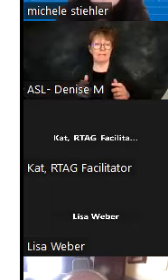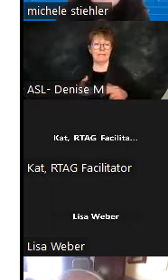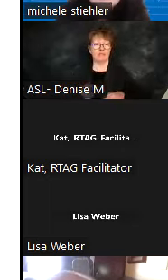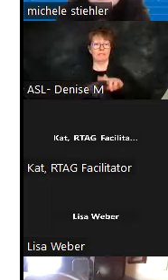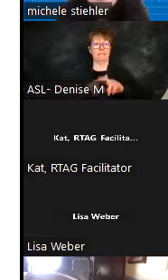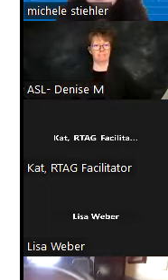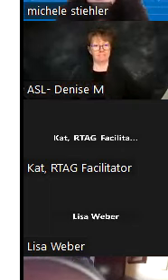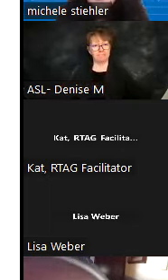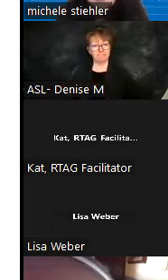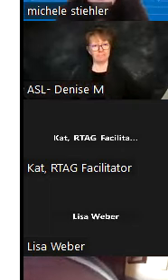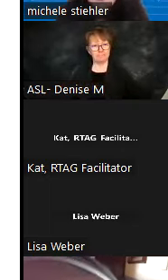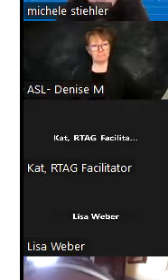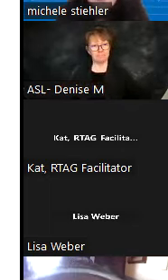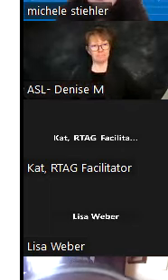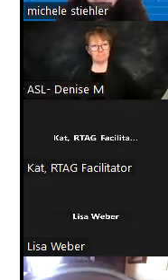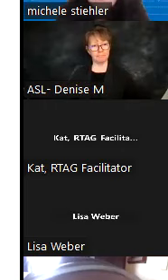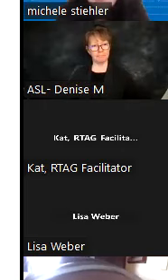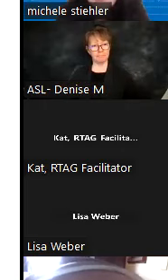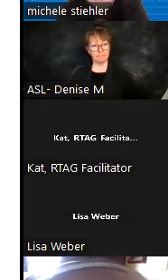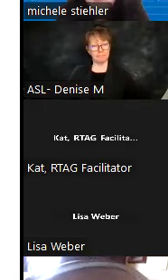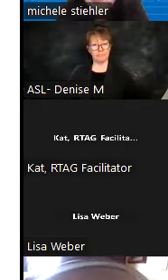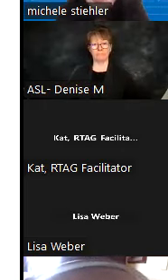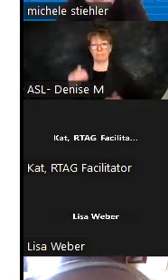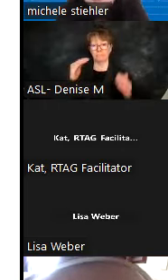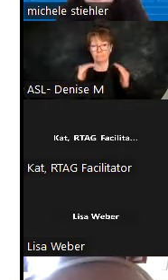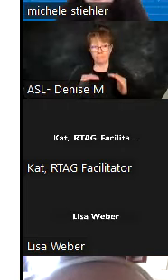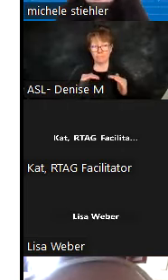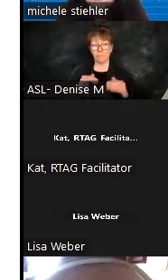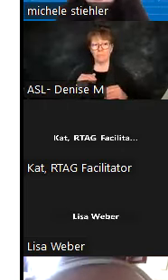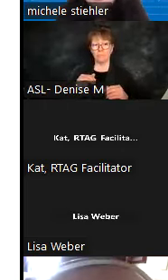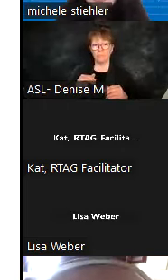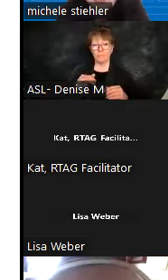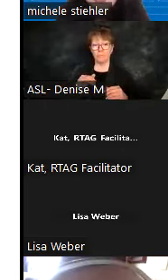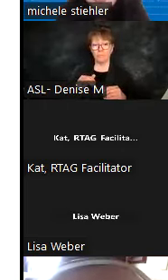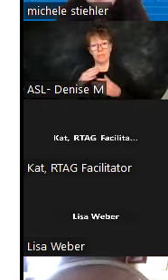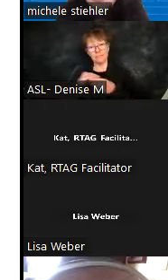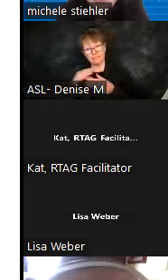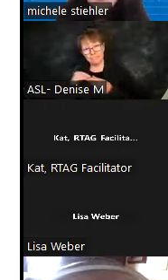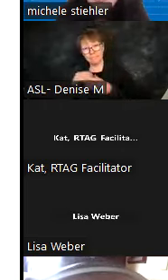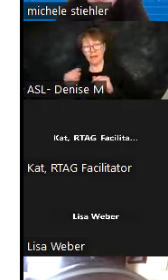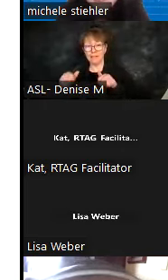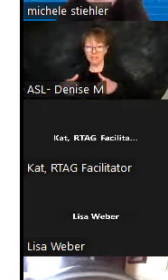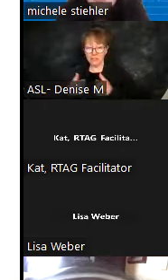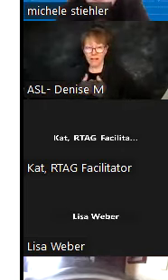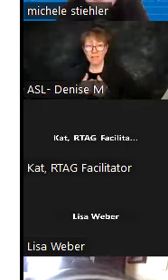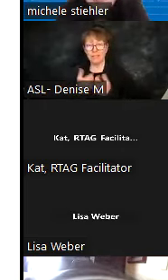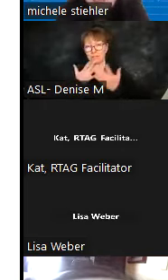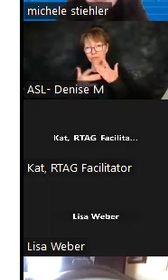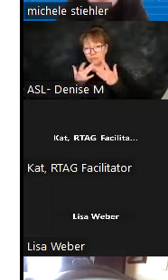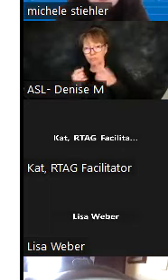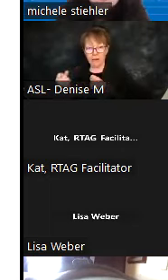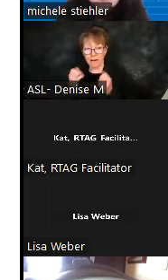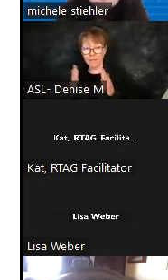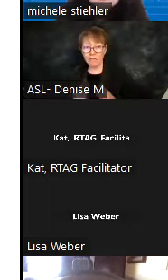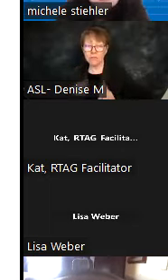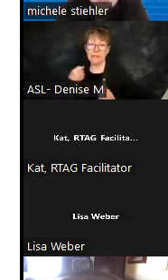I also wanted to speak to RIDE provider staffing. You often hear me speak to challenges with the driver shortage and how that's impacting